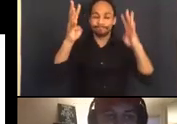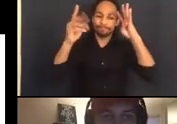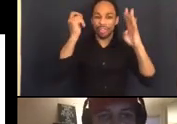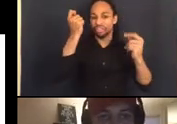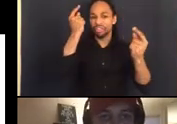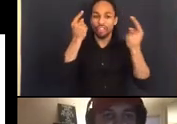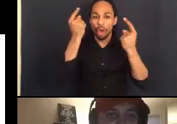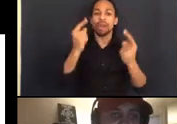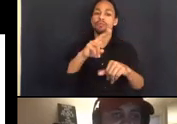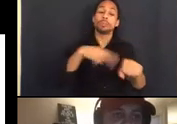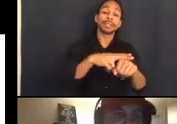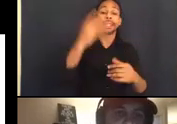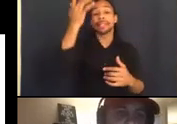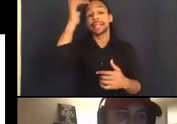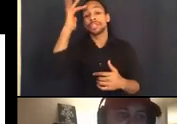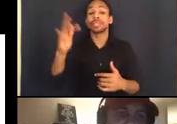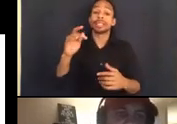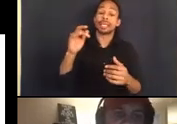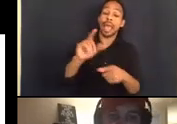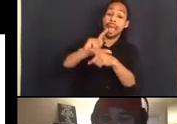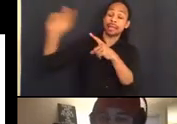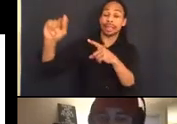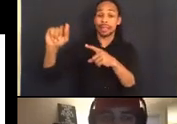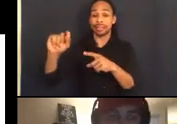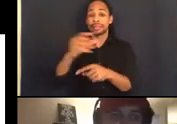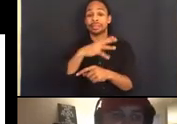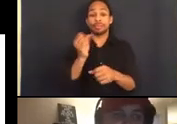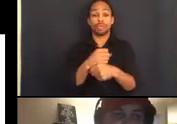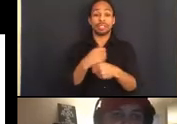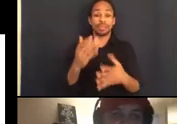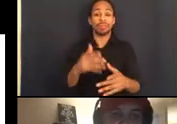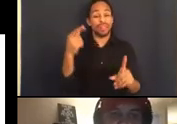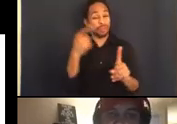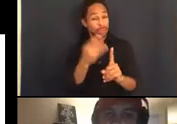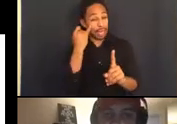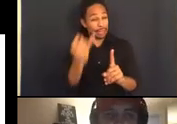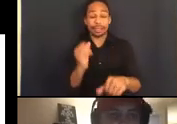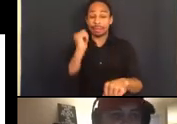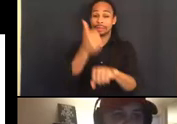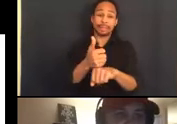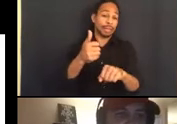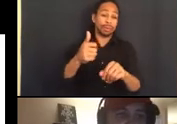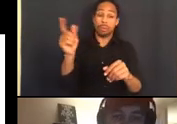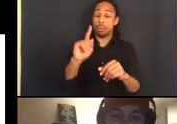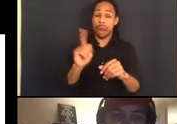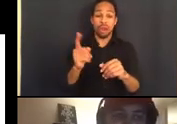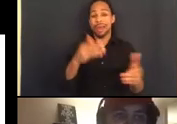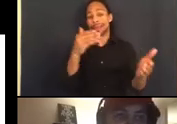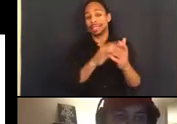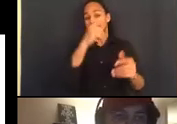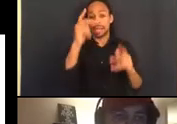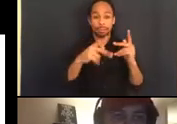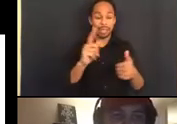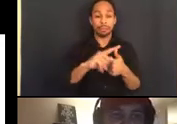productivity. These constructed ideas are deeply rooted in anti-Blackness, eugenics, colonialism, and capitalism. This form of